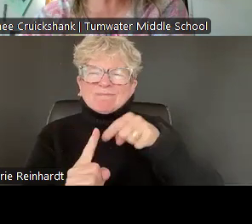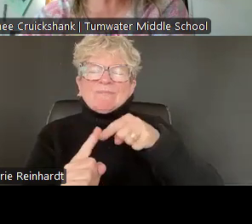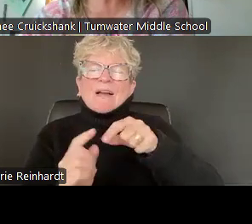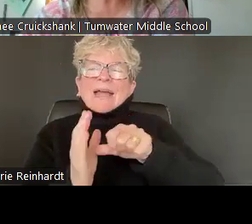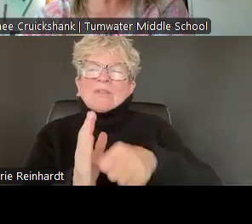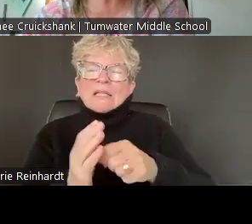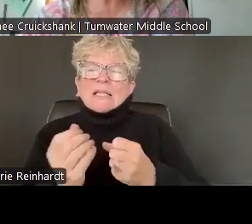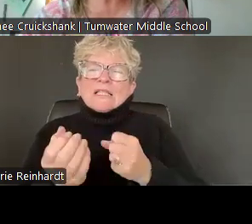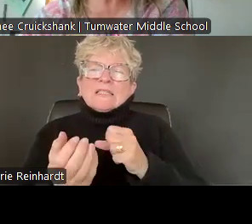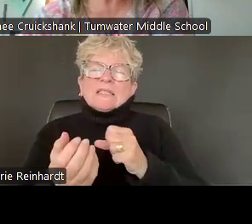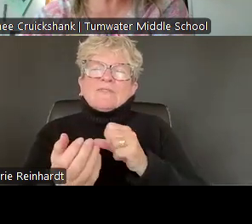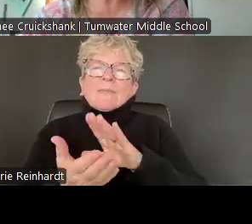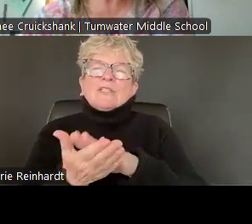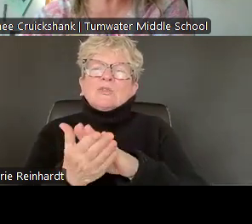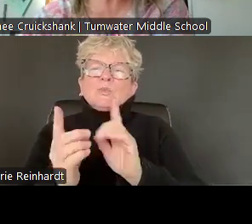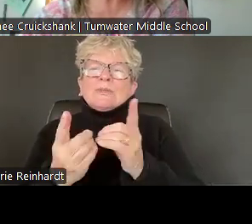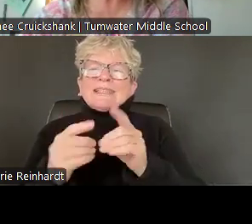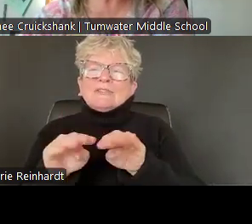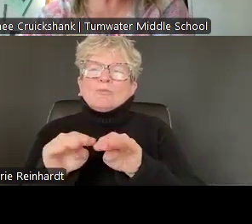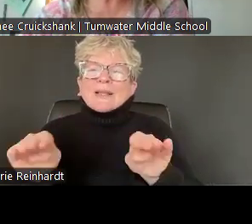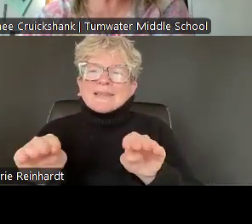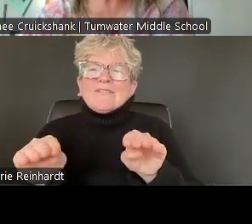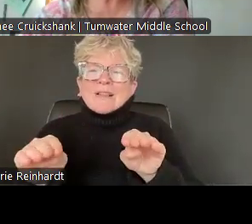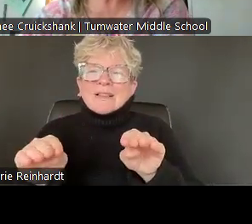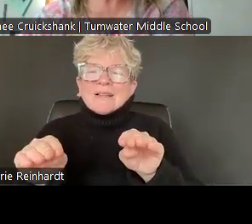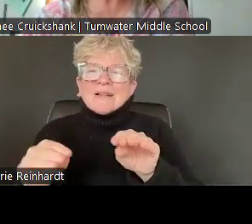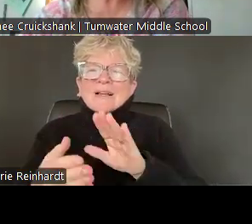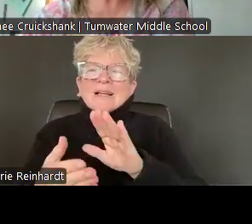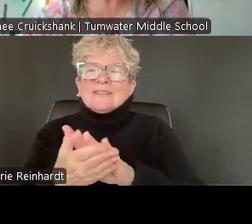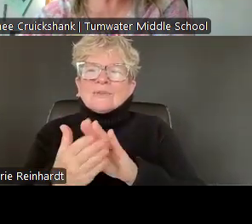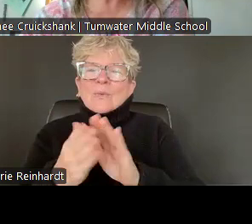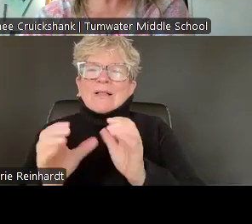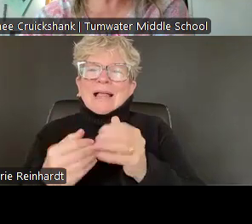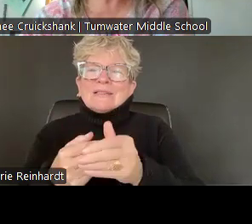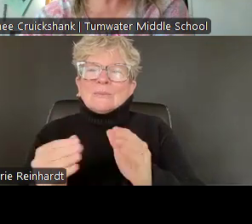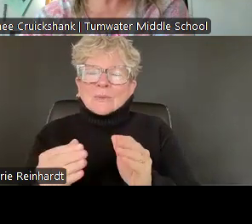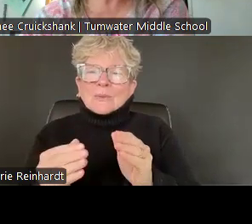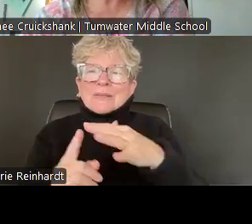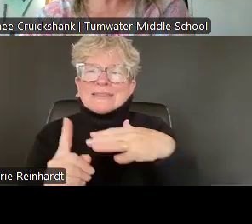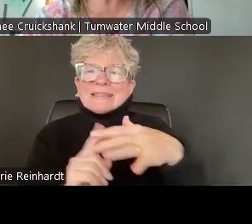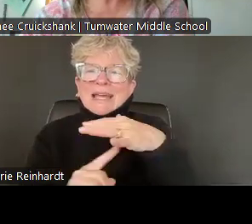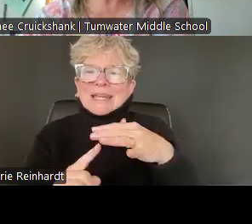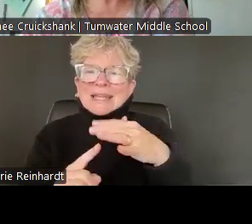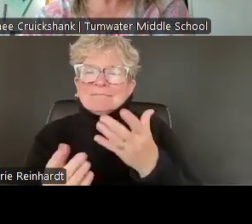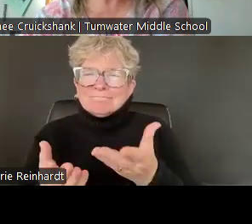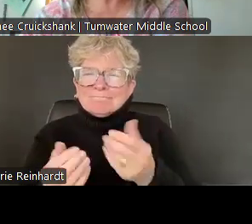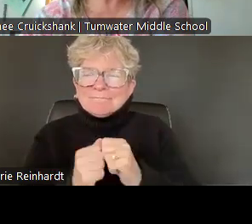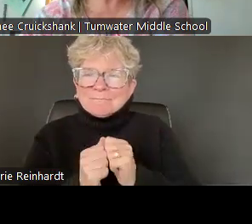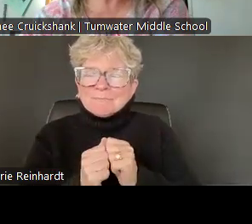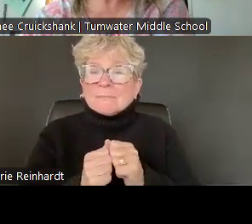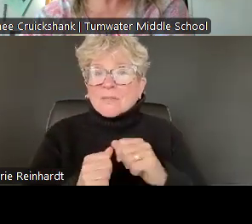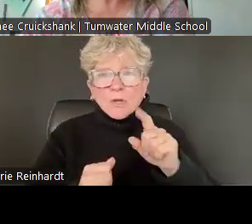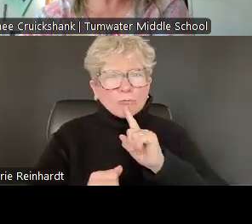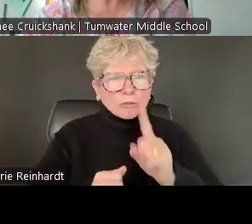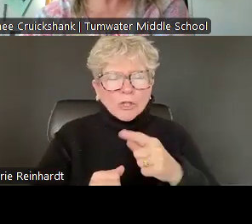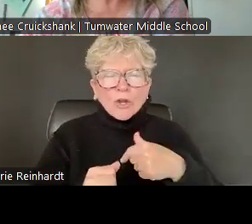from a district level into a more school or school classroom setting. Absolutely. Our school